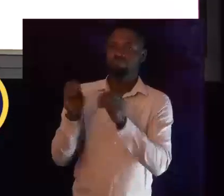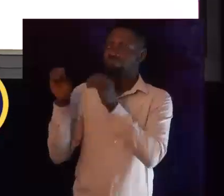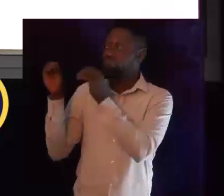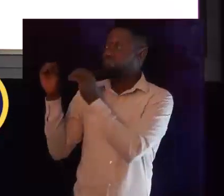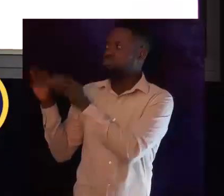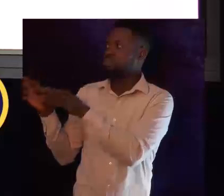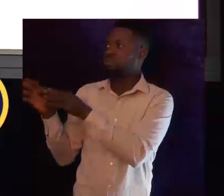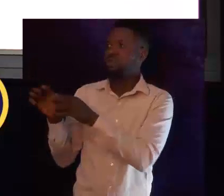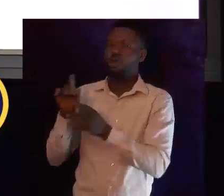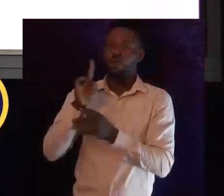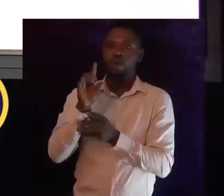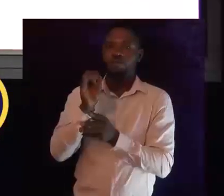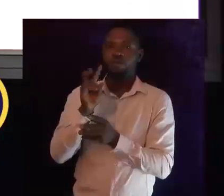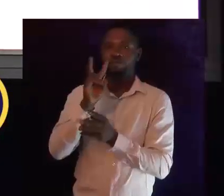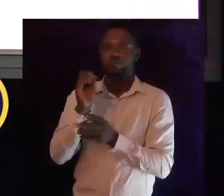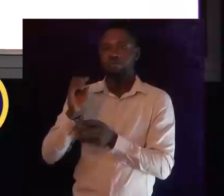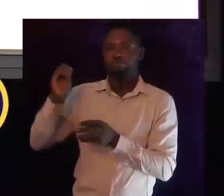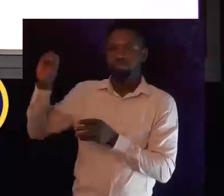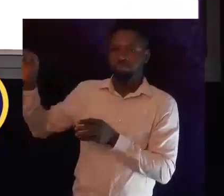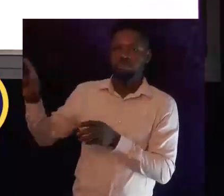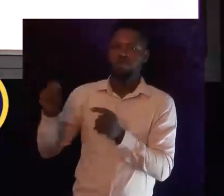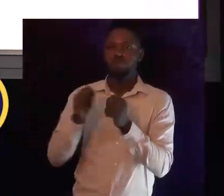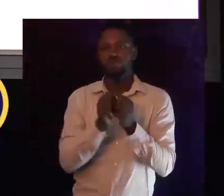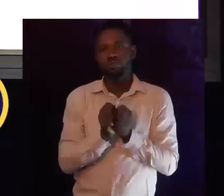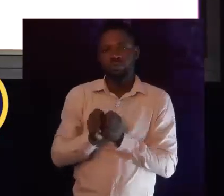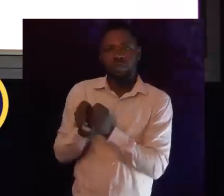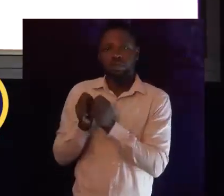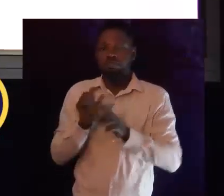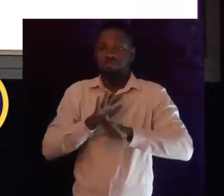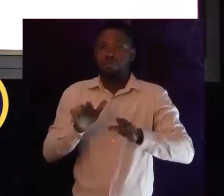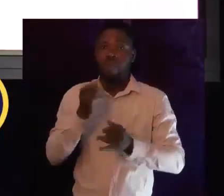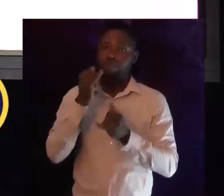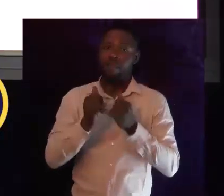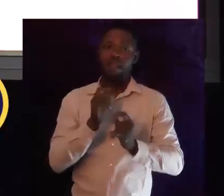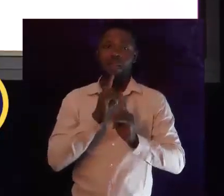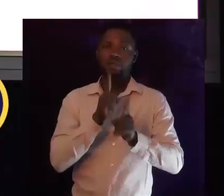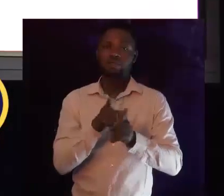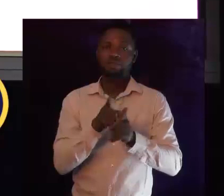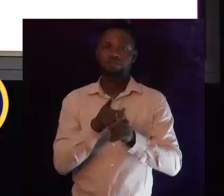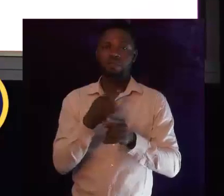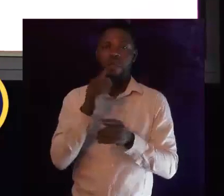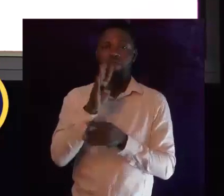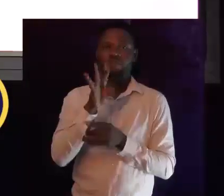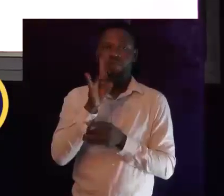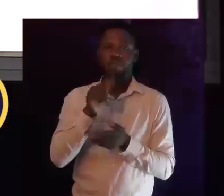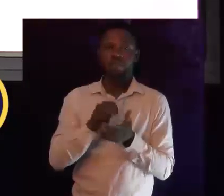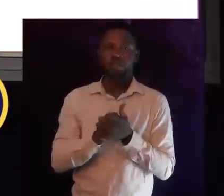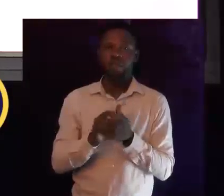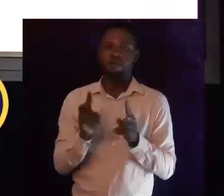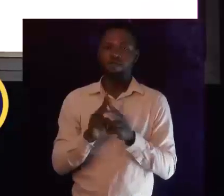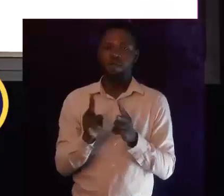take them to the other side. 1 0 here, 2 0 here. And I put all the 3 zeros on the other side, and my final answer is